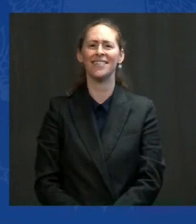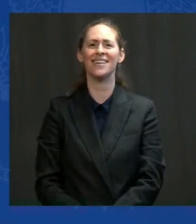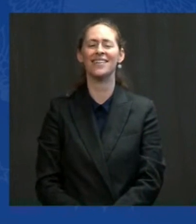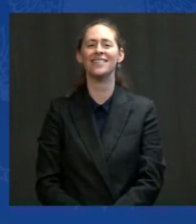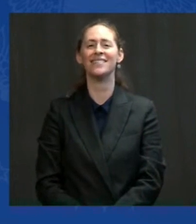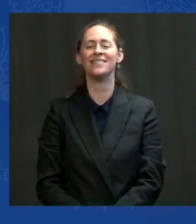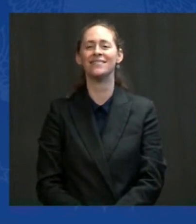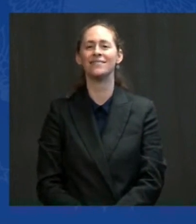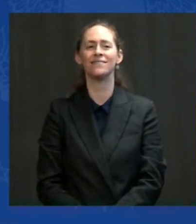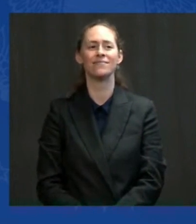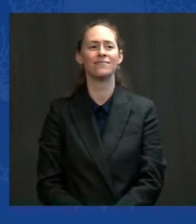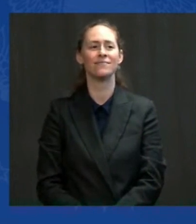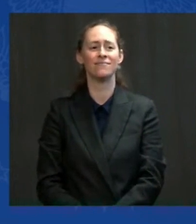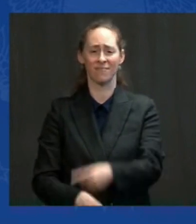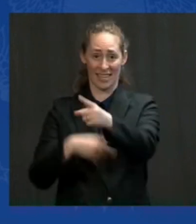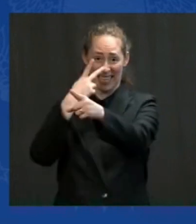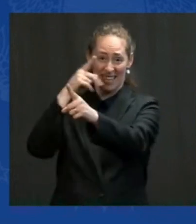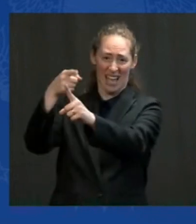It's a good man.